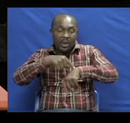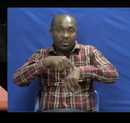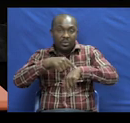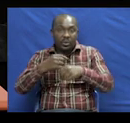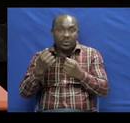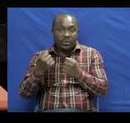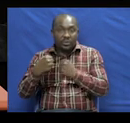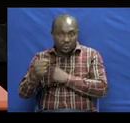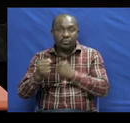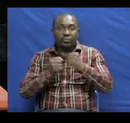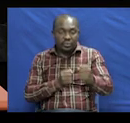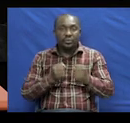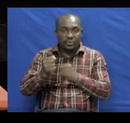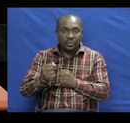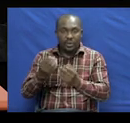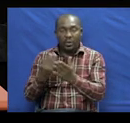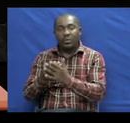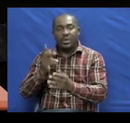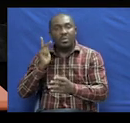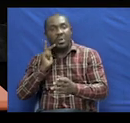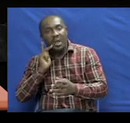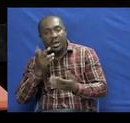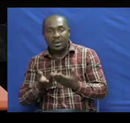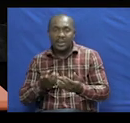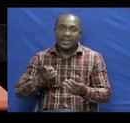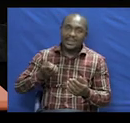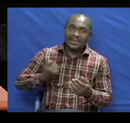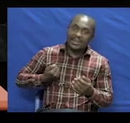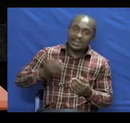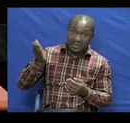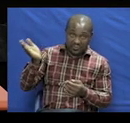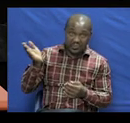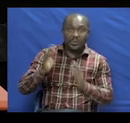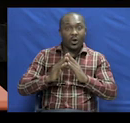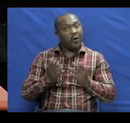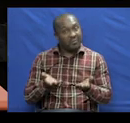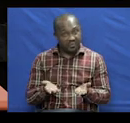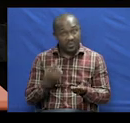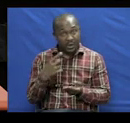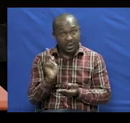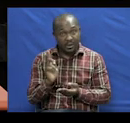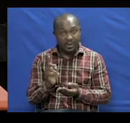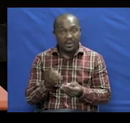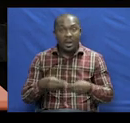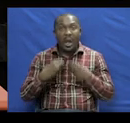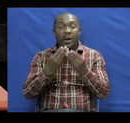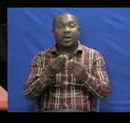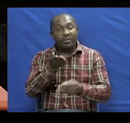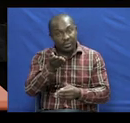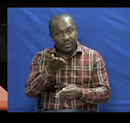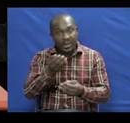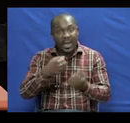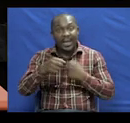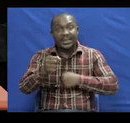your sisters and brothers at home. I hope we have got sisters and brothers there. Okay? Now, I will leave